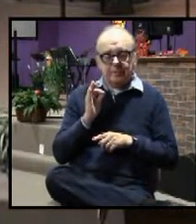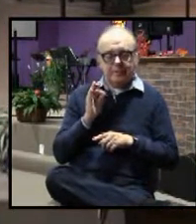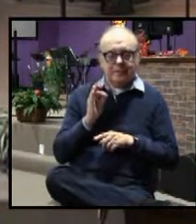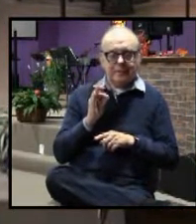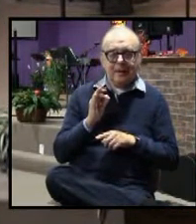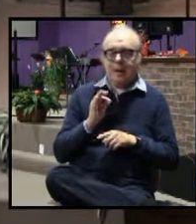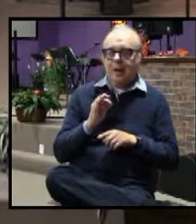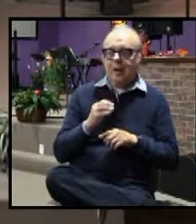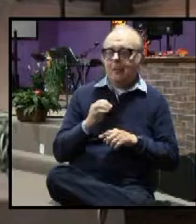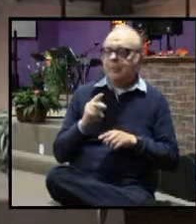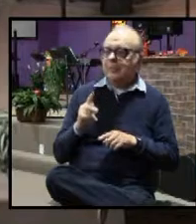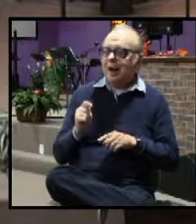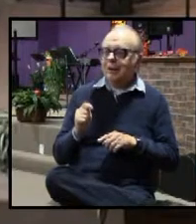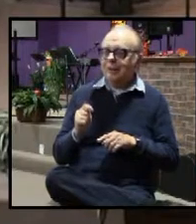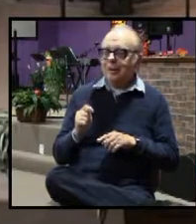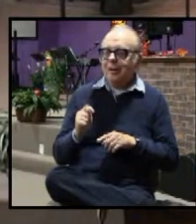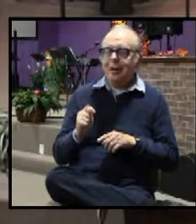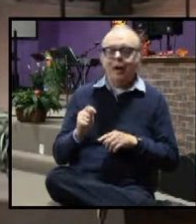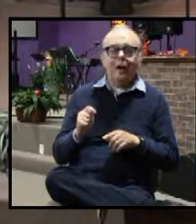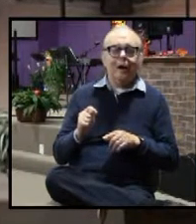trestle.